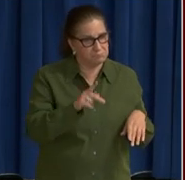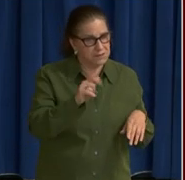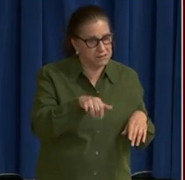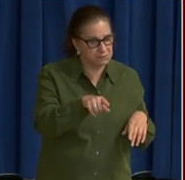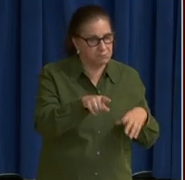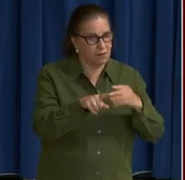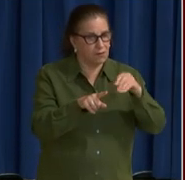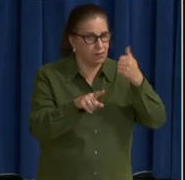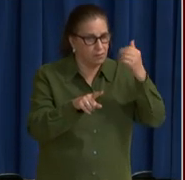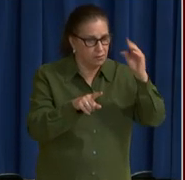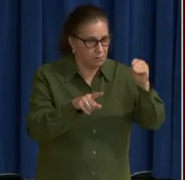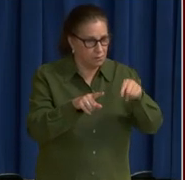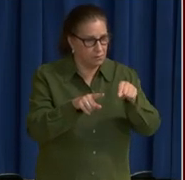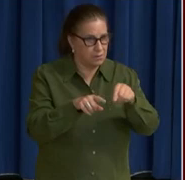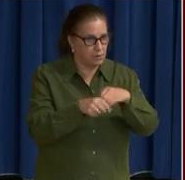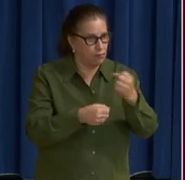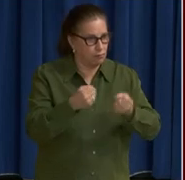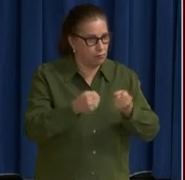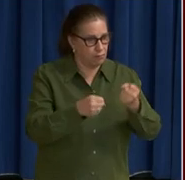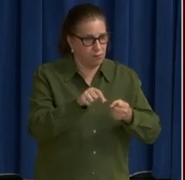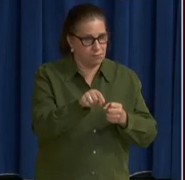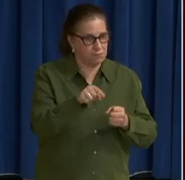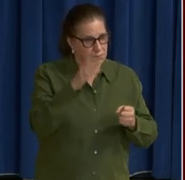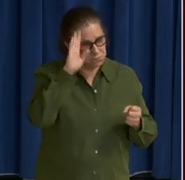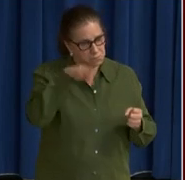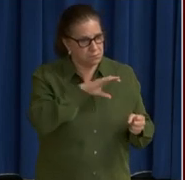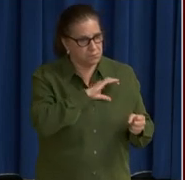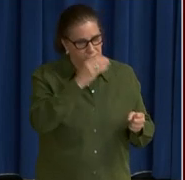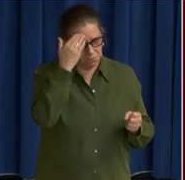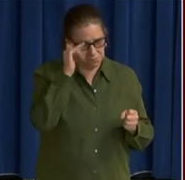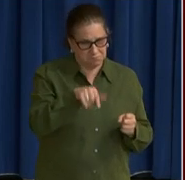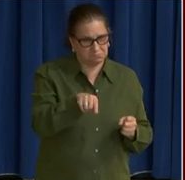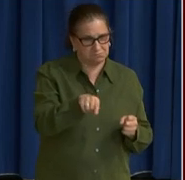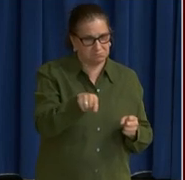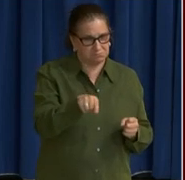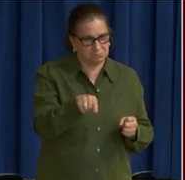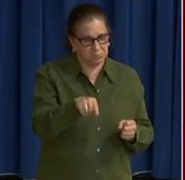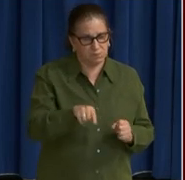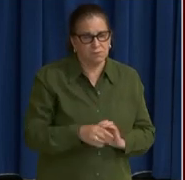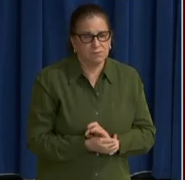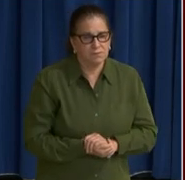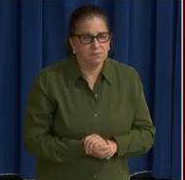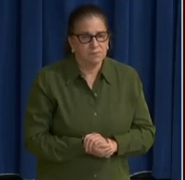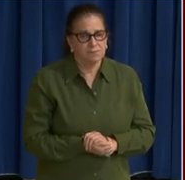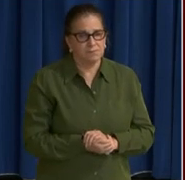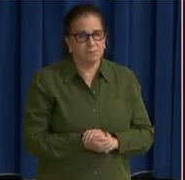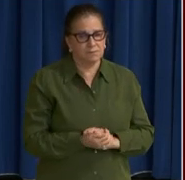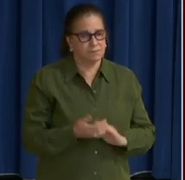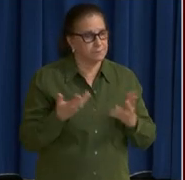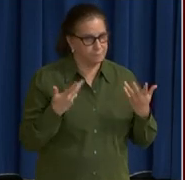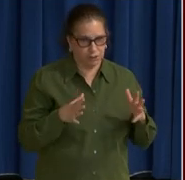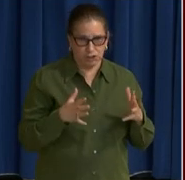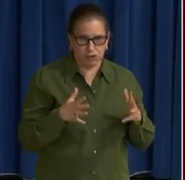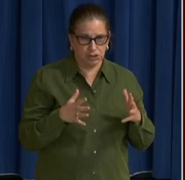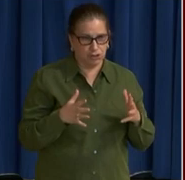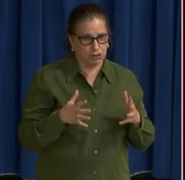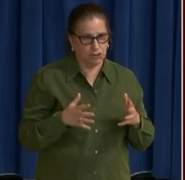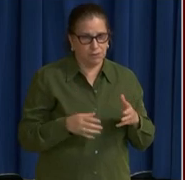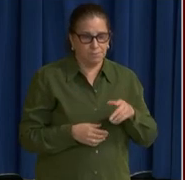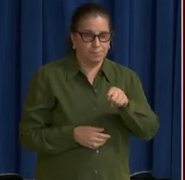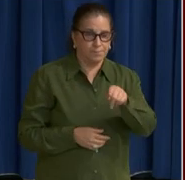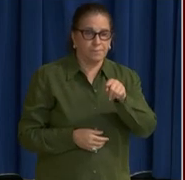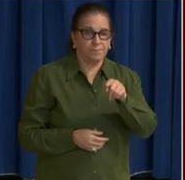From the officers' statements, they indicate that they knew Mr. K when they saw the live